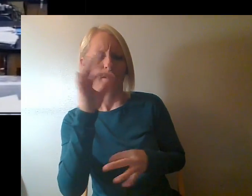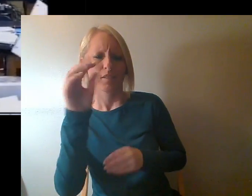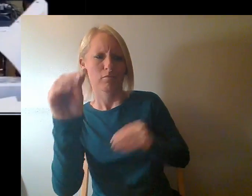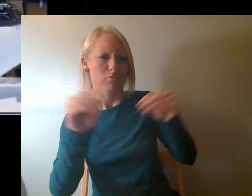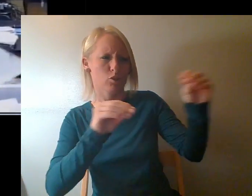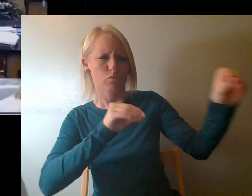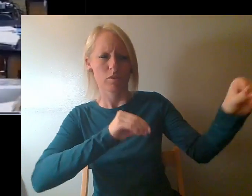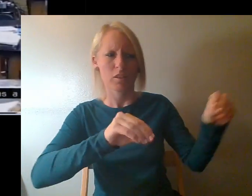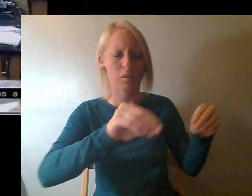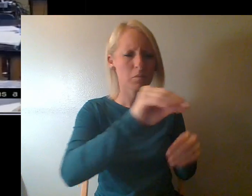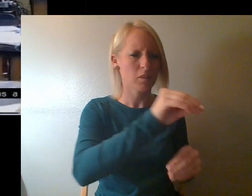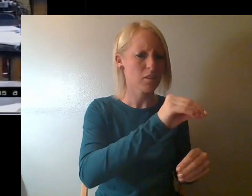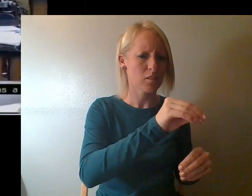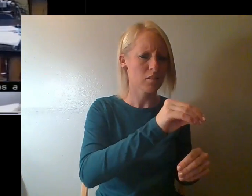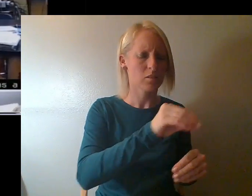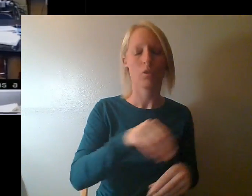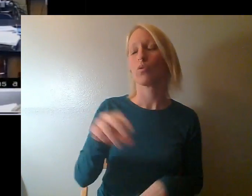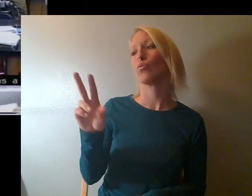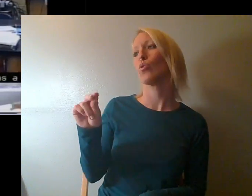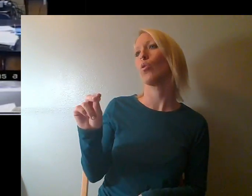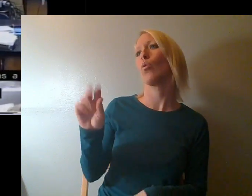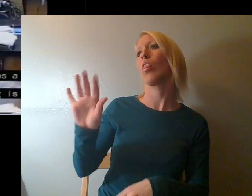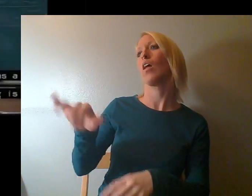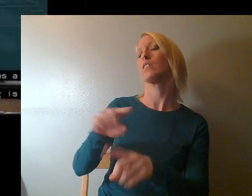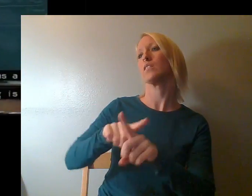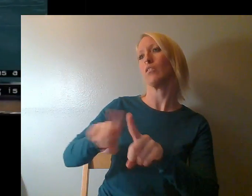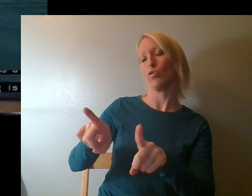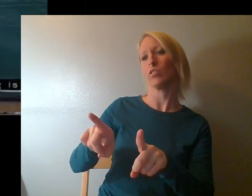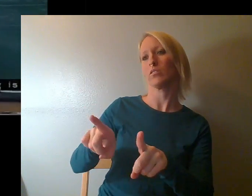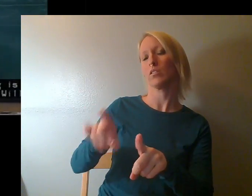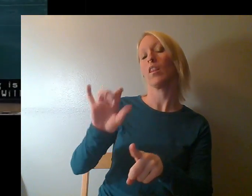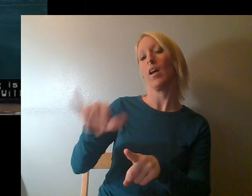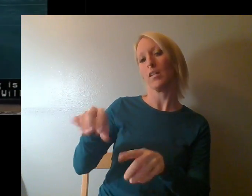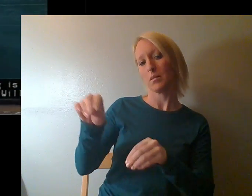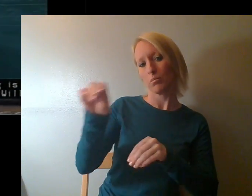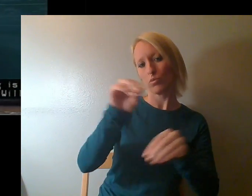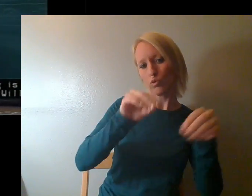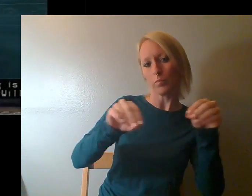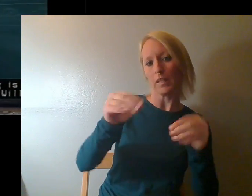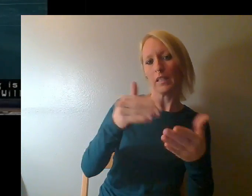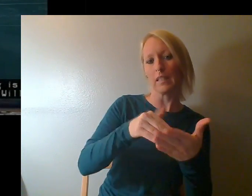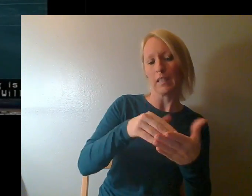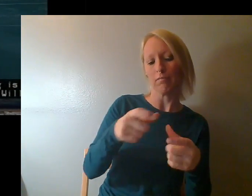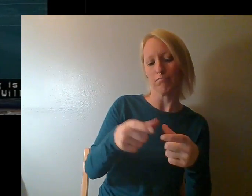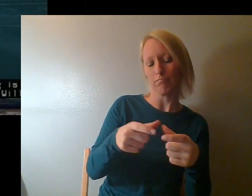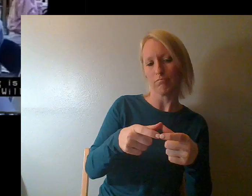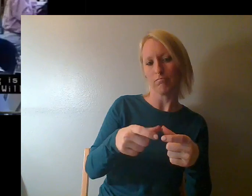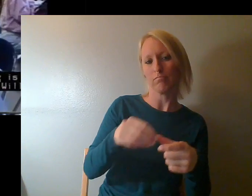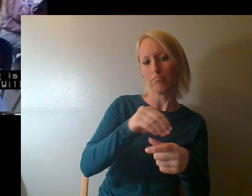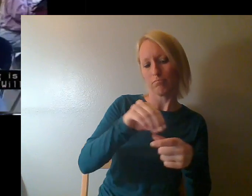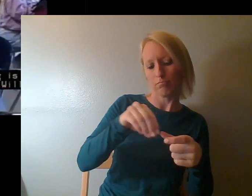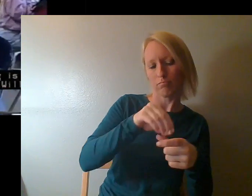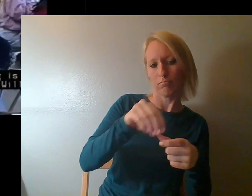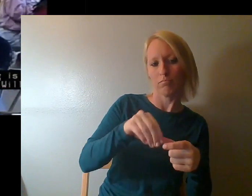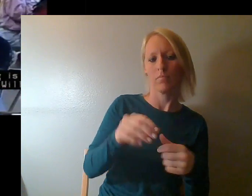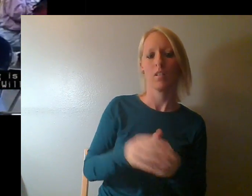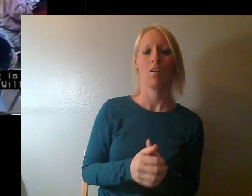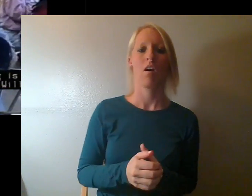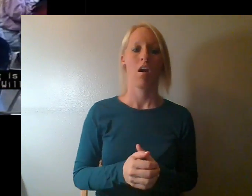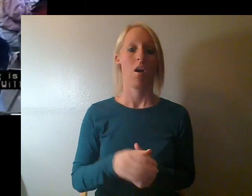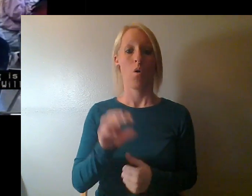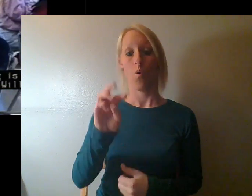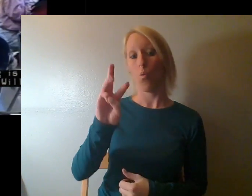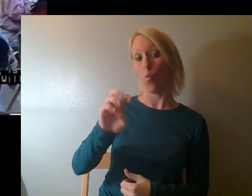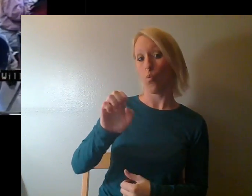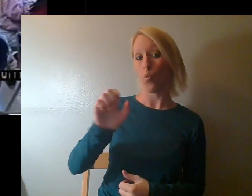different. But at least that was a good guess. No, protoplasmic streaming is that movement again in the cell. Will? Small cells like fusion,